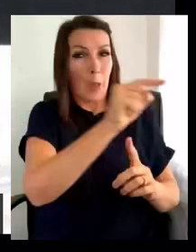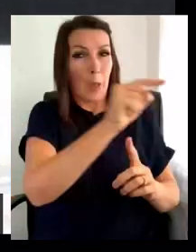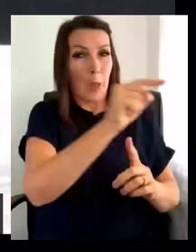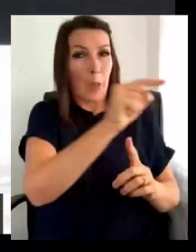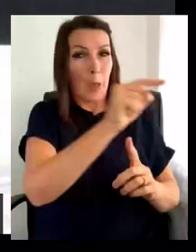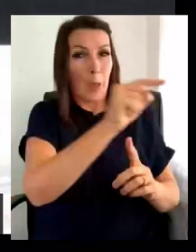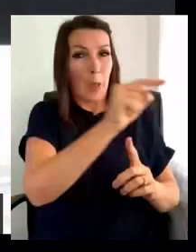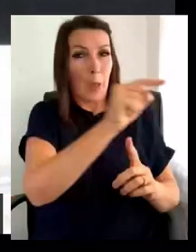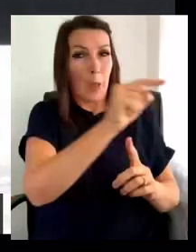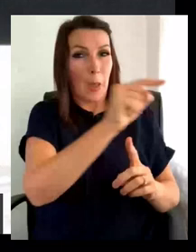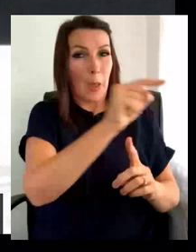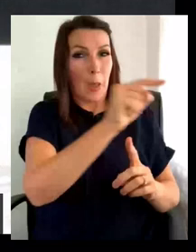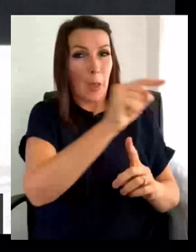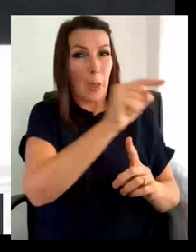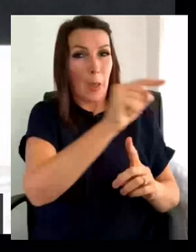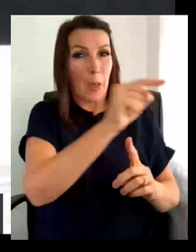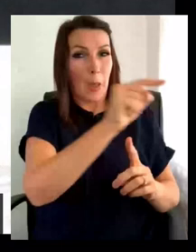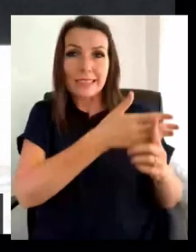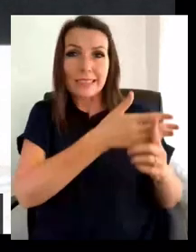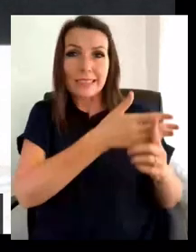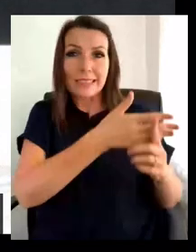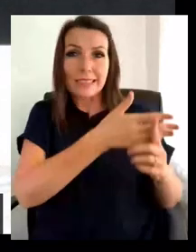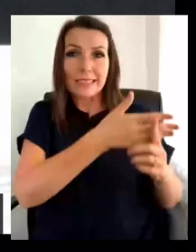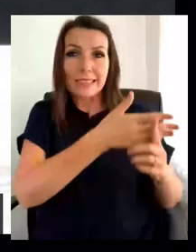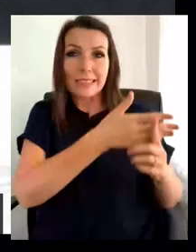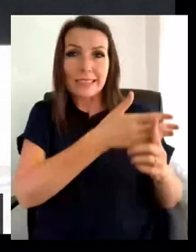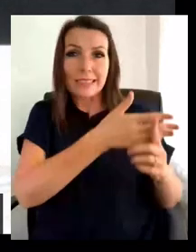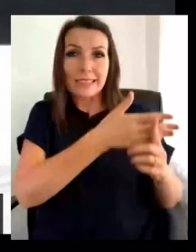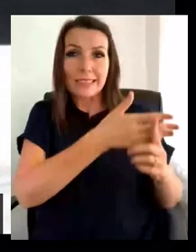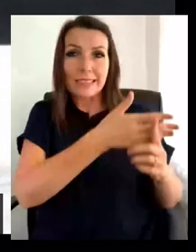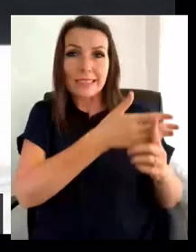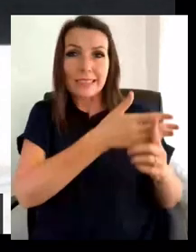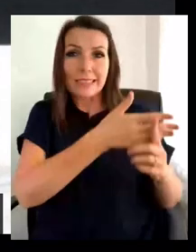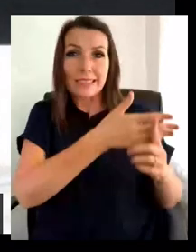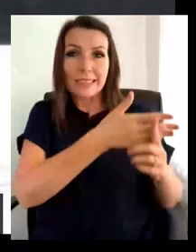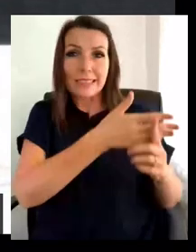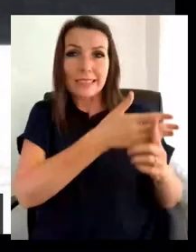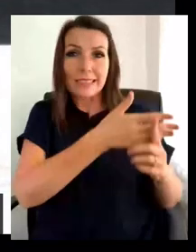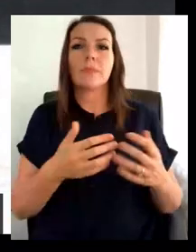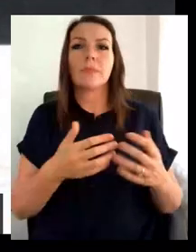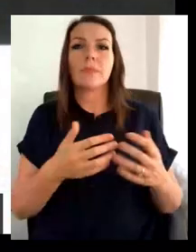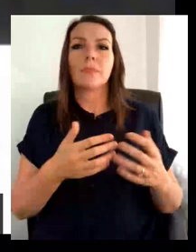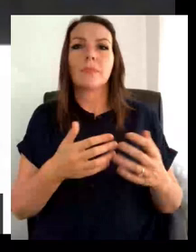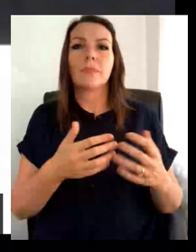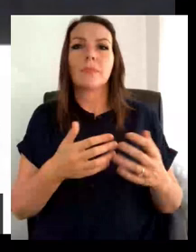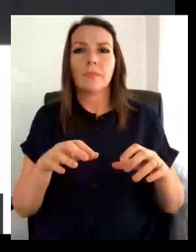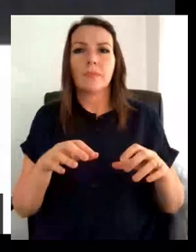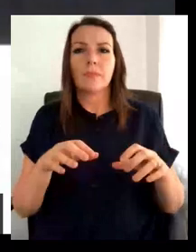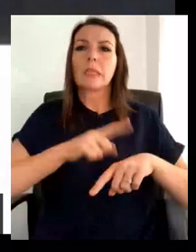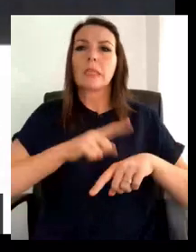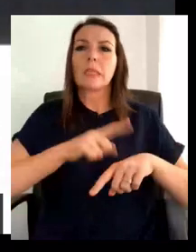that comes with a lot of privilege. There are, you know, less other things you're thinking about, time to research and